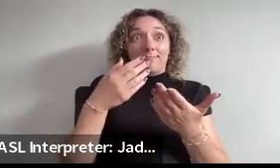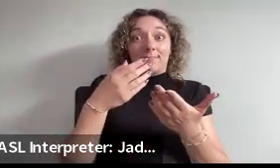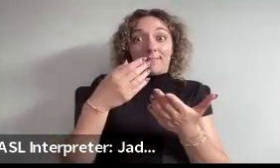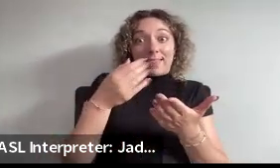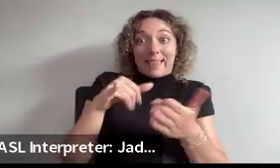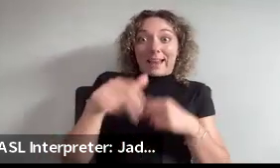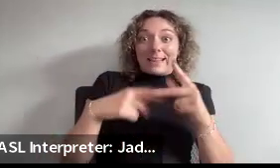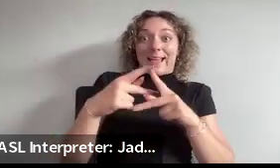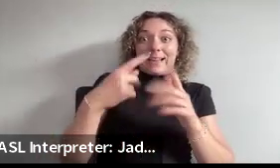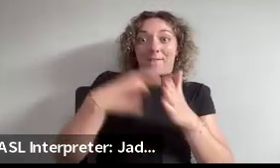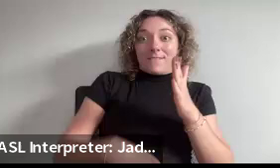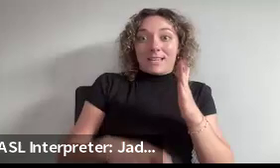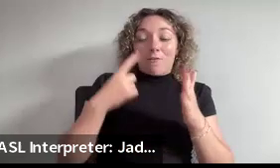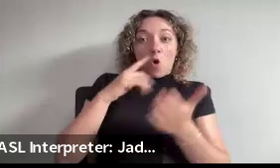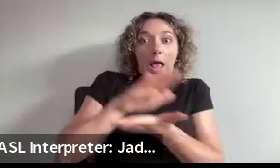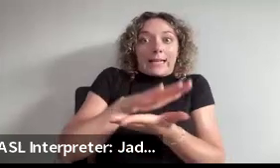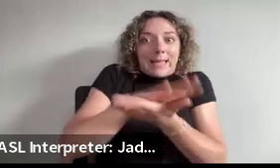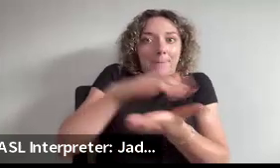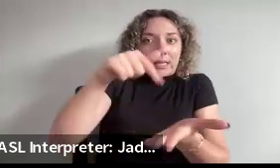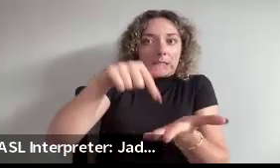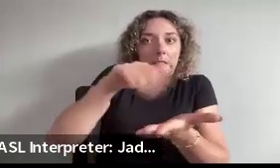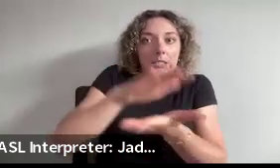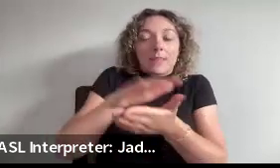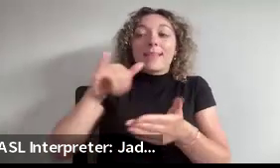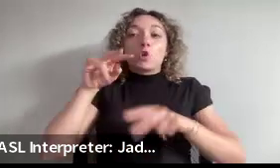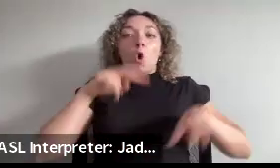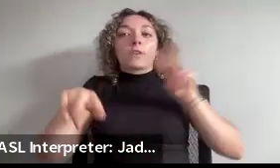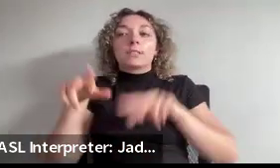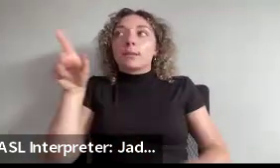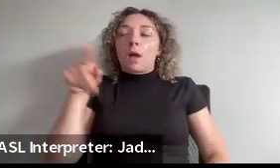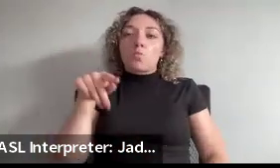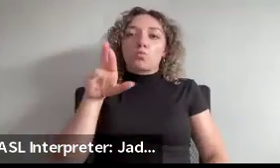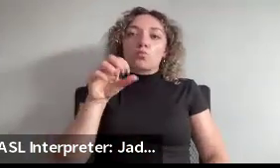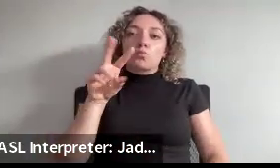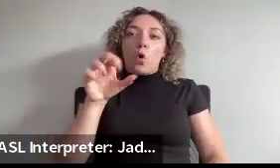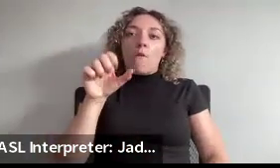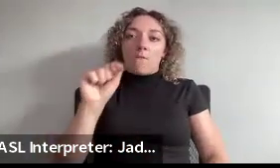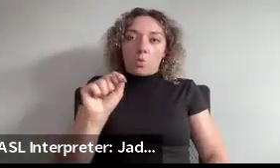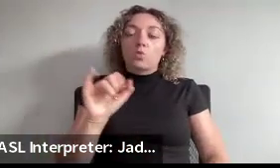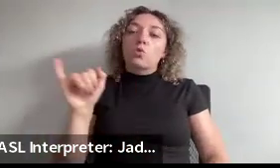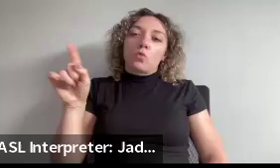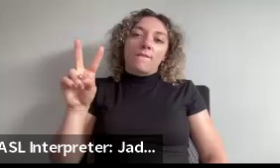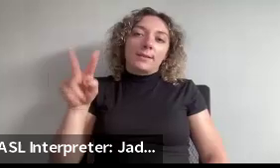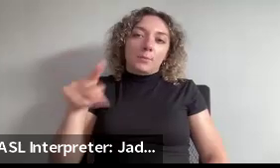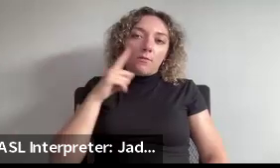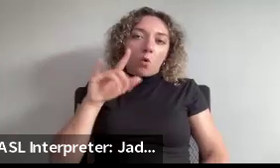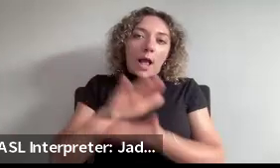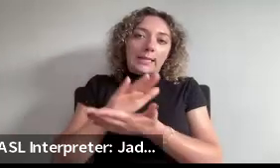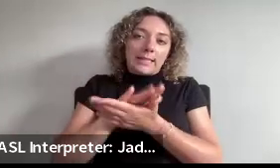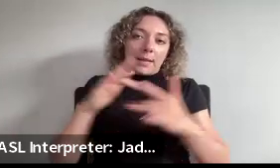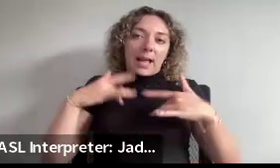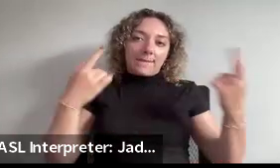affairs. And academic affairs is overseen by the provost, who is also the vice president of academic affairs. And that's